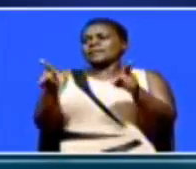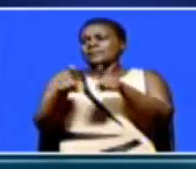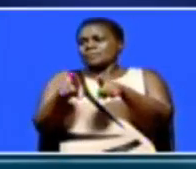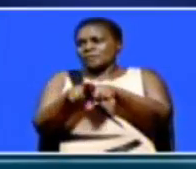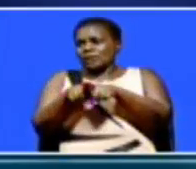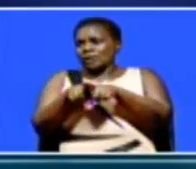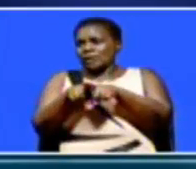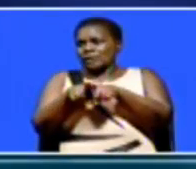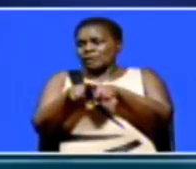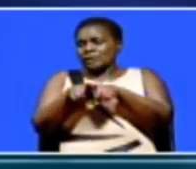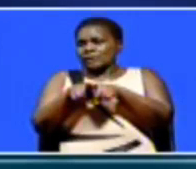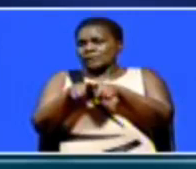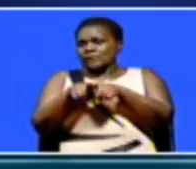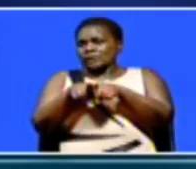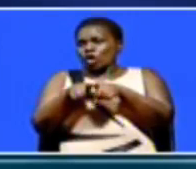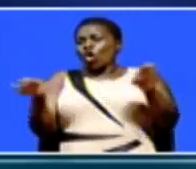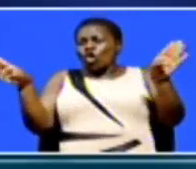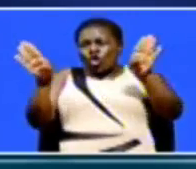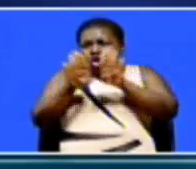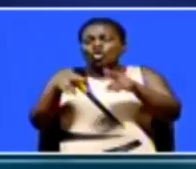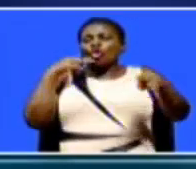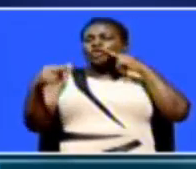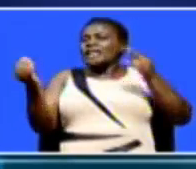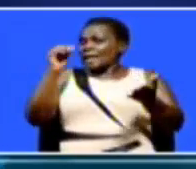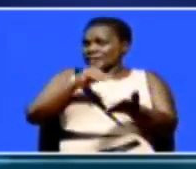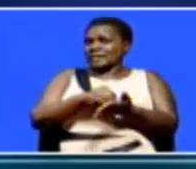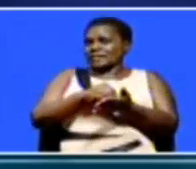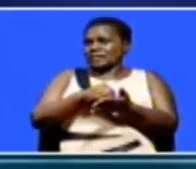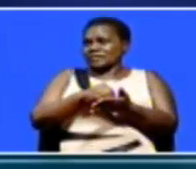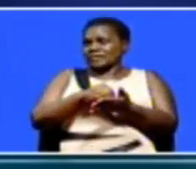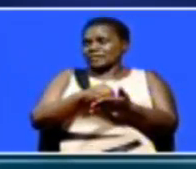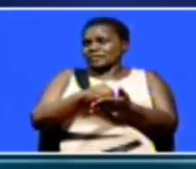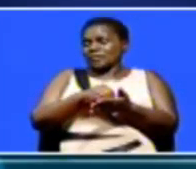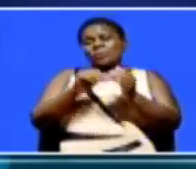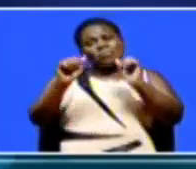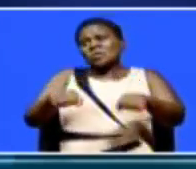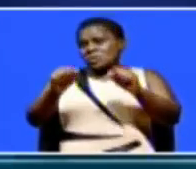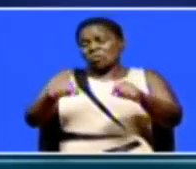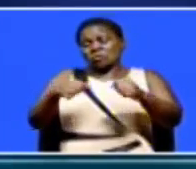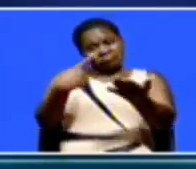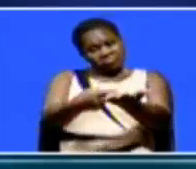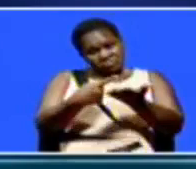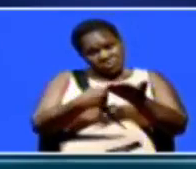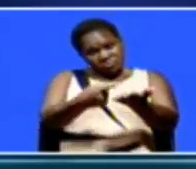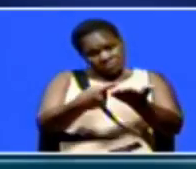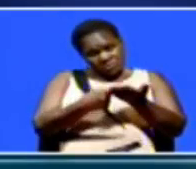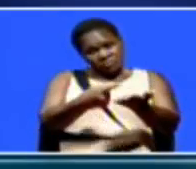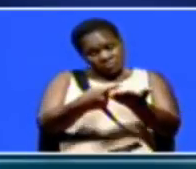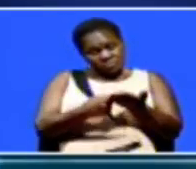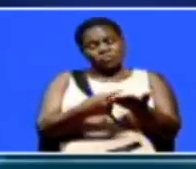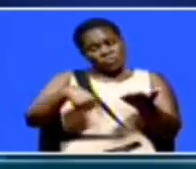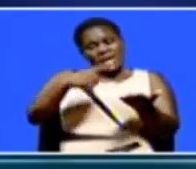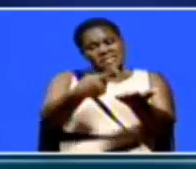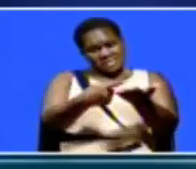whether we will roll back and close them all over again, you know, is a measure that is on the table. There is nothing that is not on the